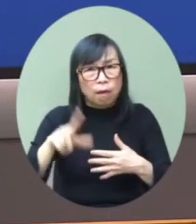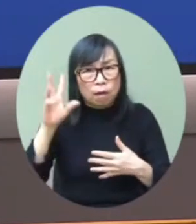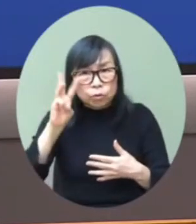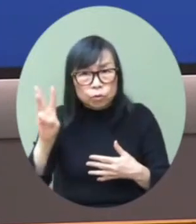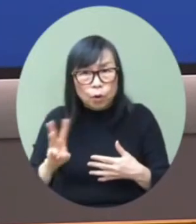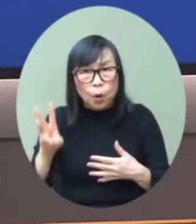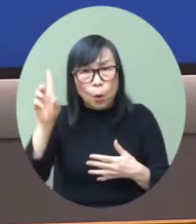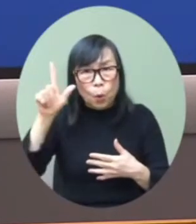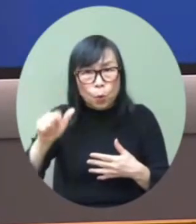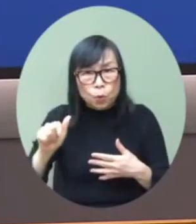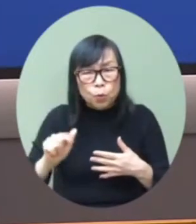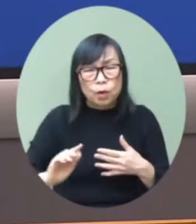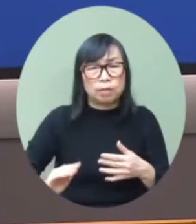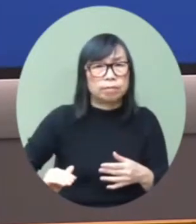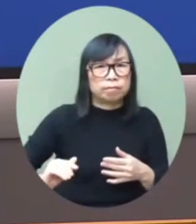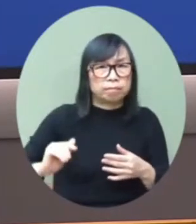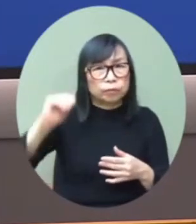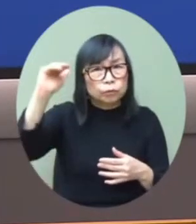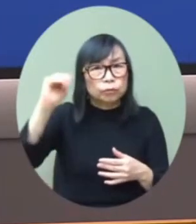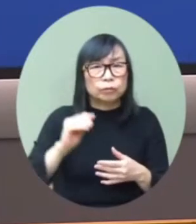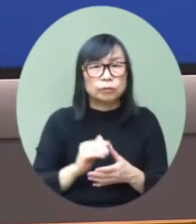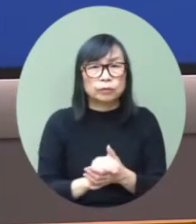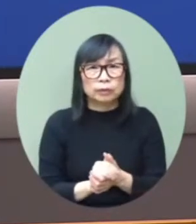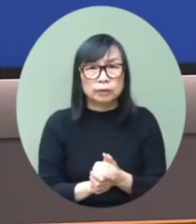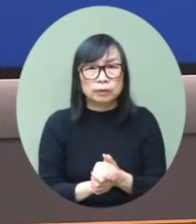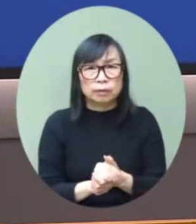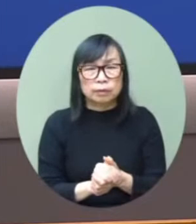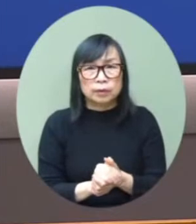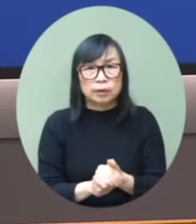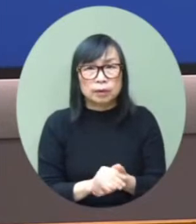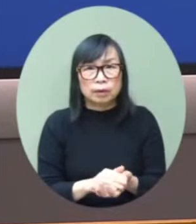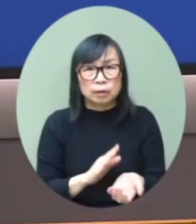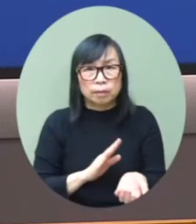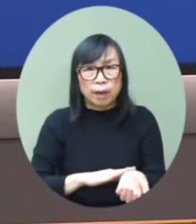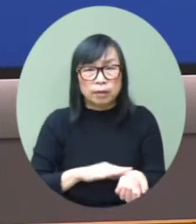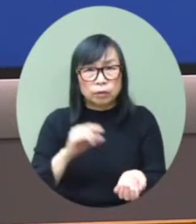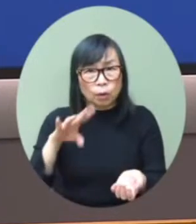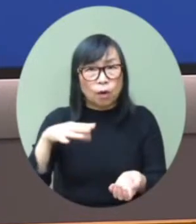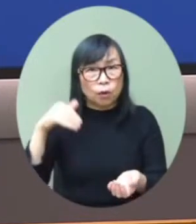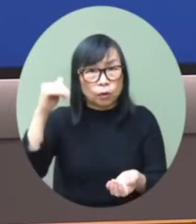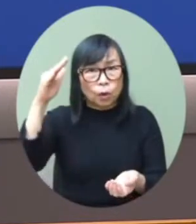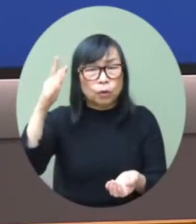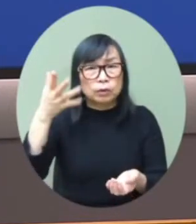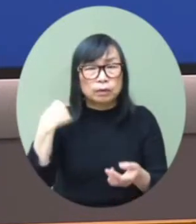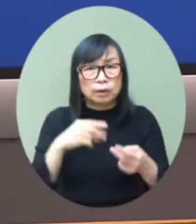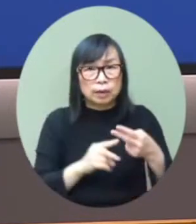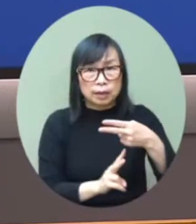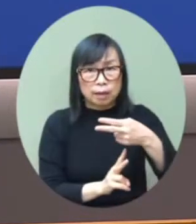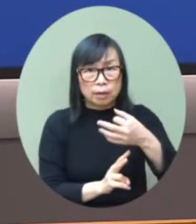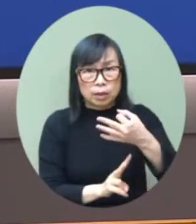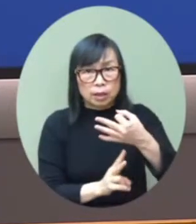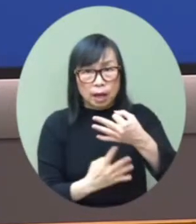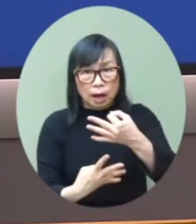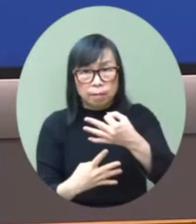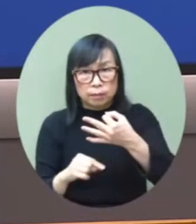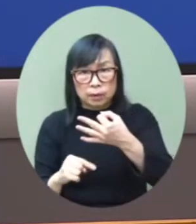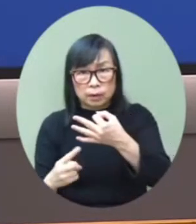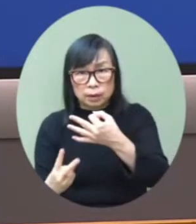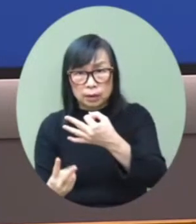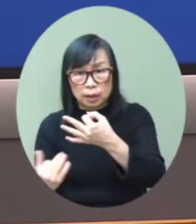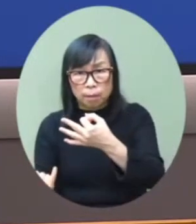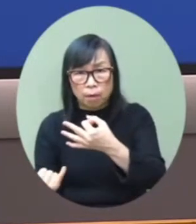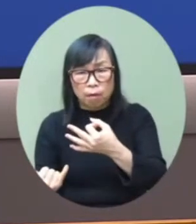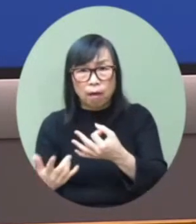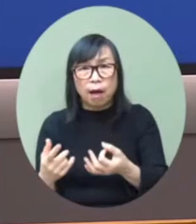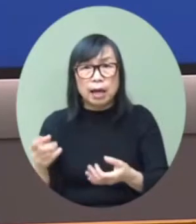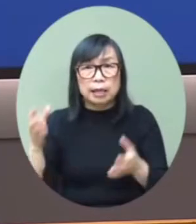the viral load in sewage for these 4 blocks was quite high. That's why it's decided